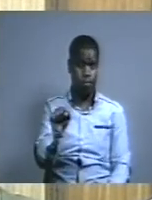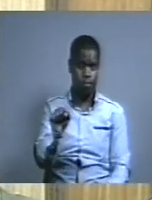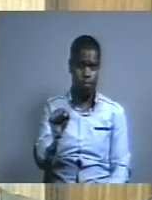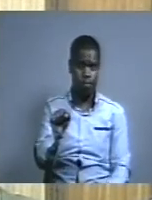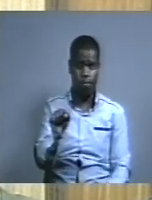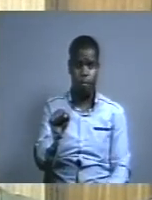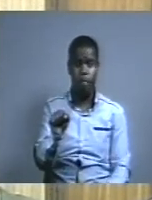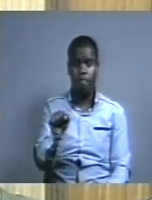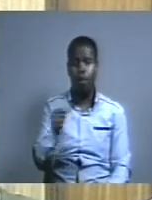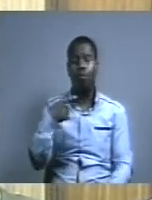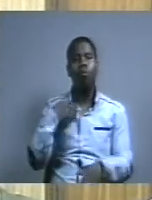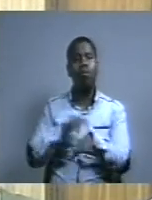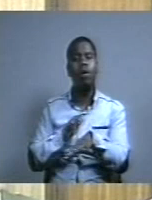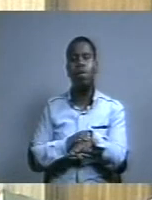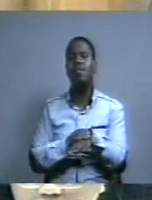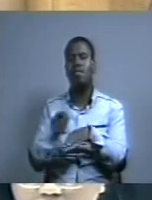as a snolly goster.